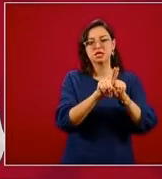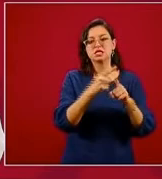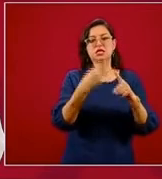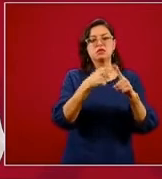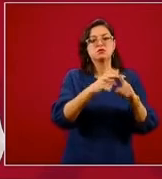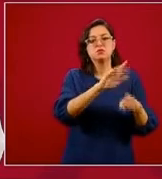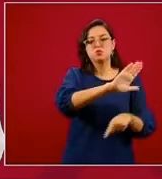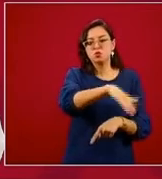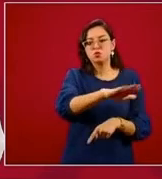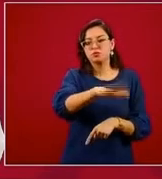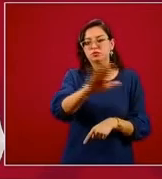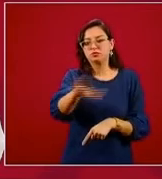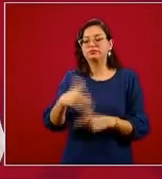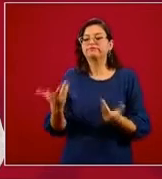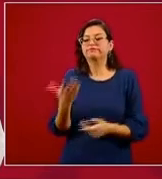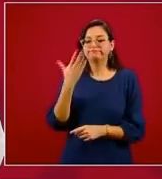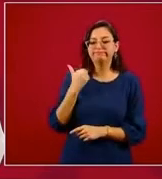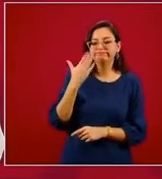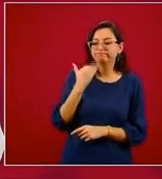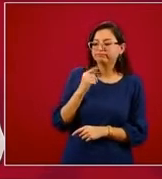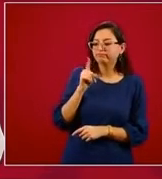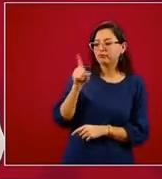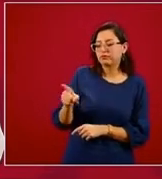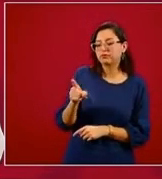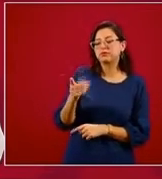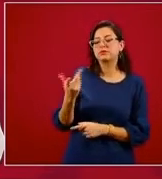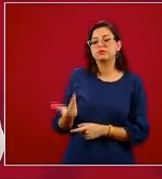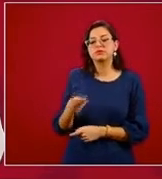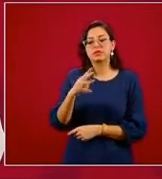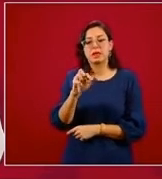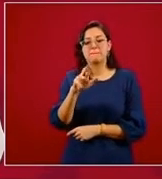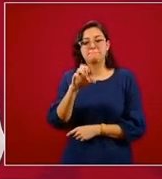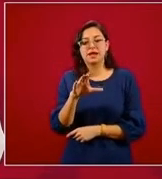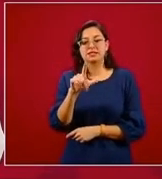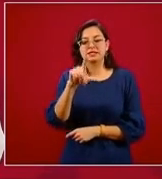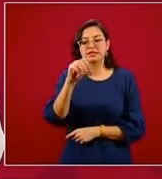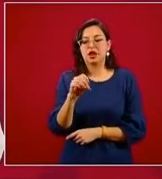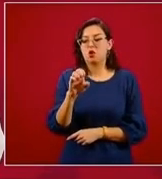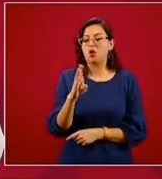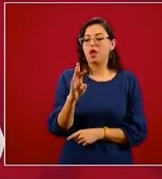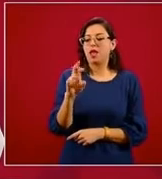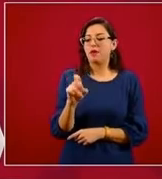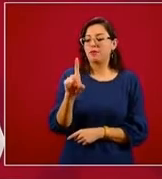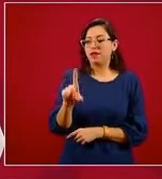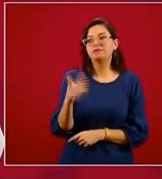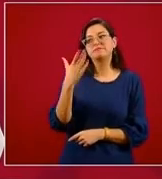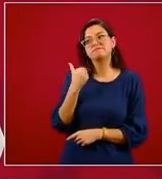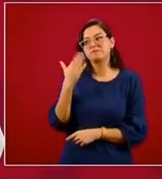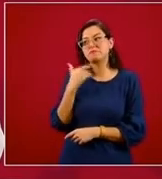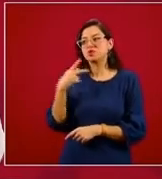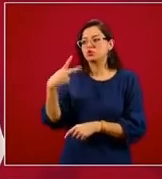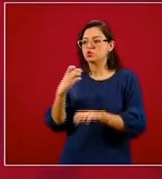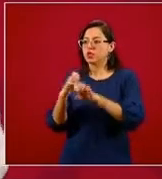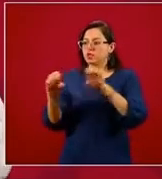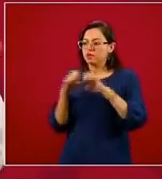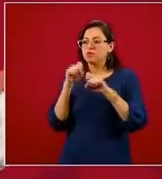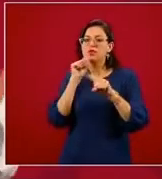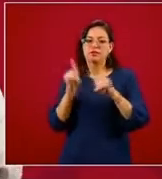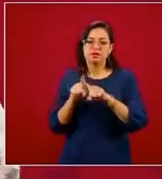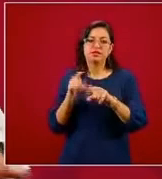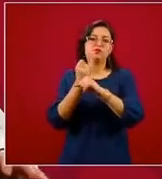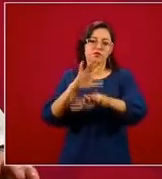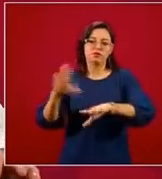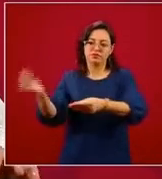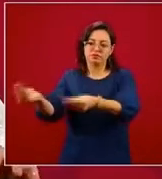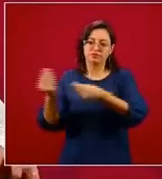infection abroad and those who have died, and we have the information from